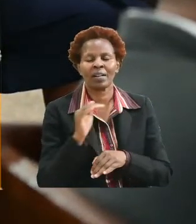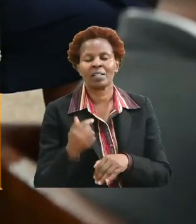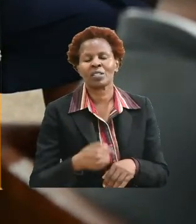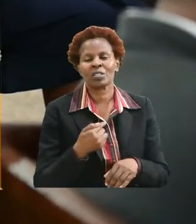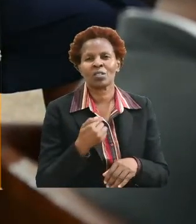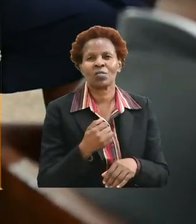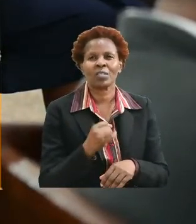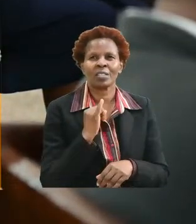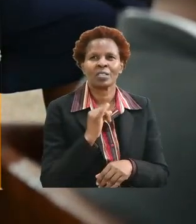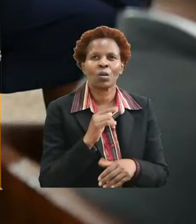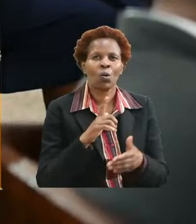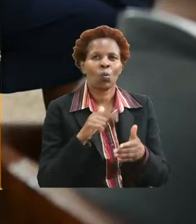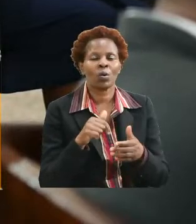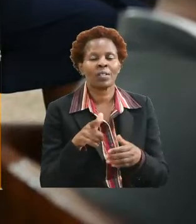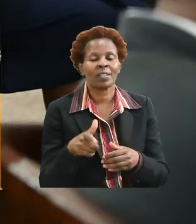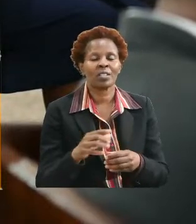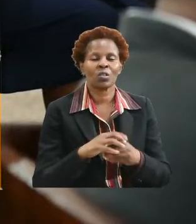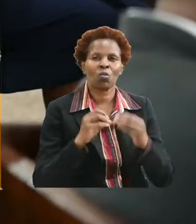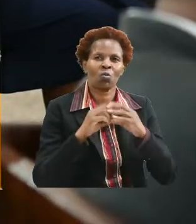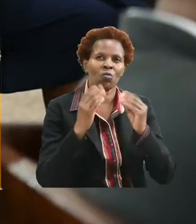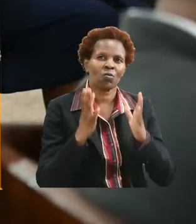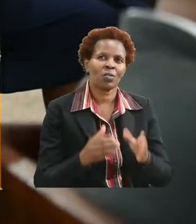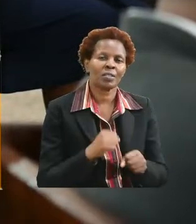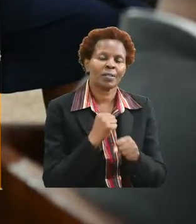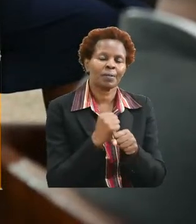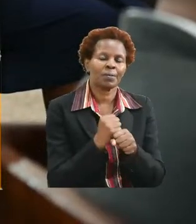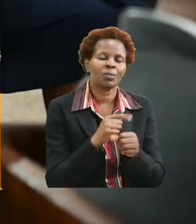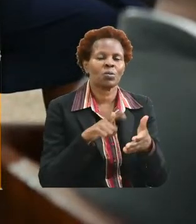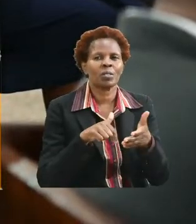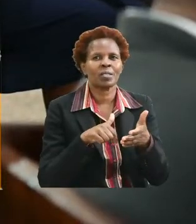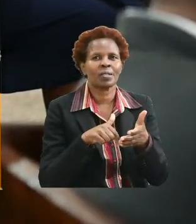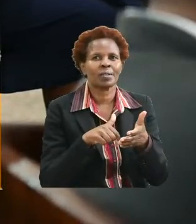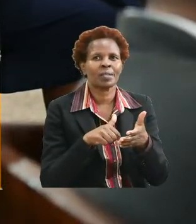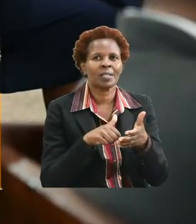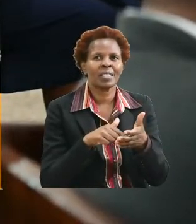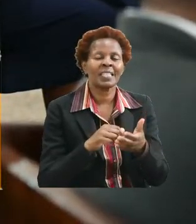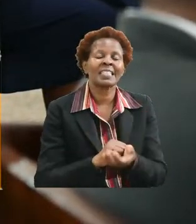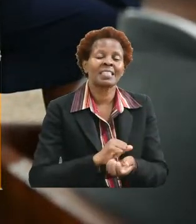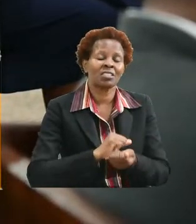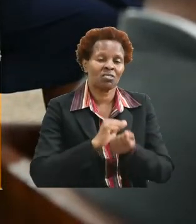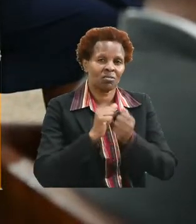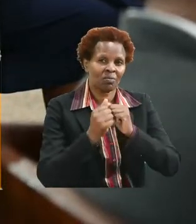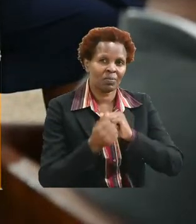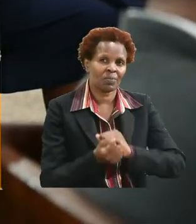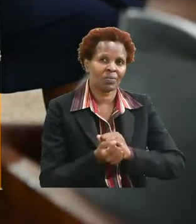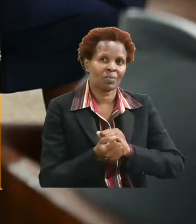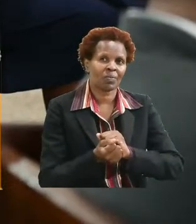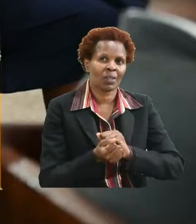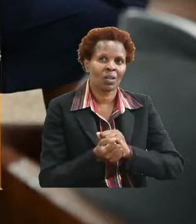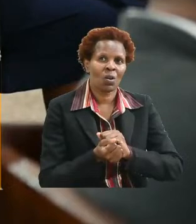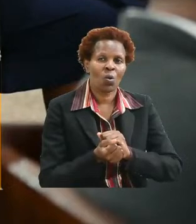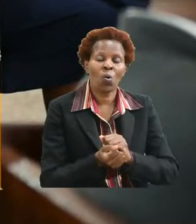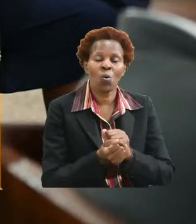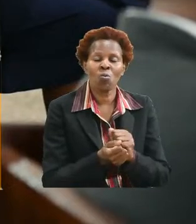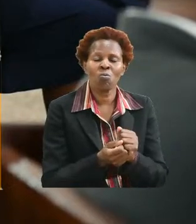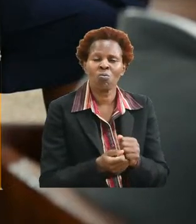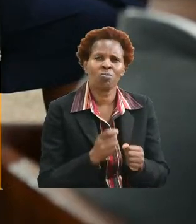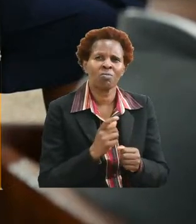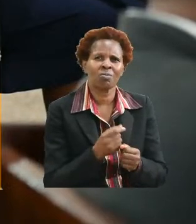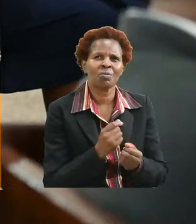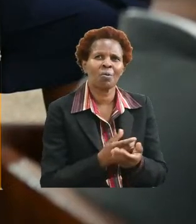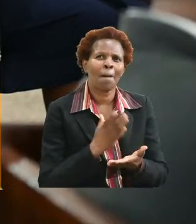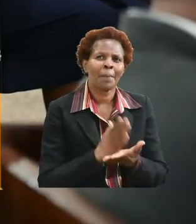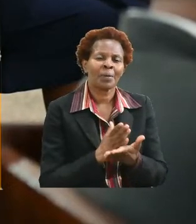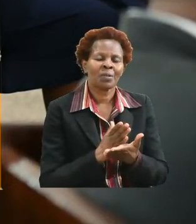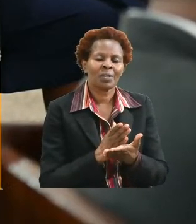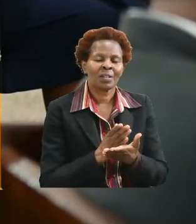the comforter do? And the comforter will transform. He's the one who convicts us of sin.